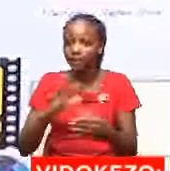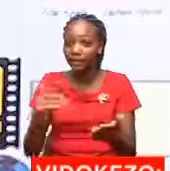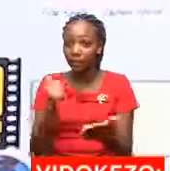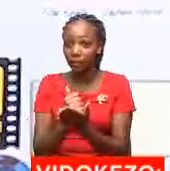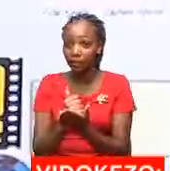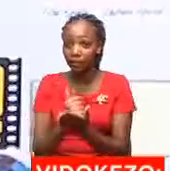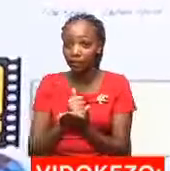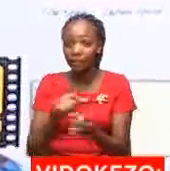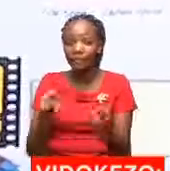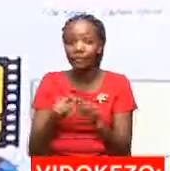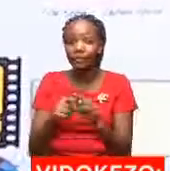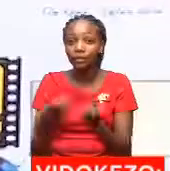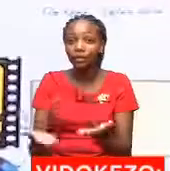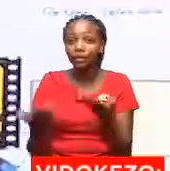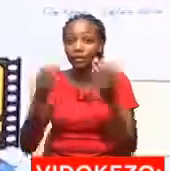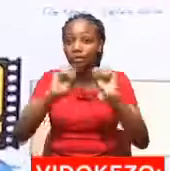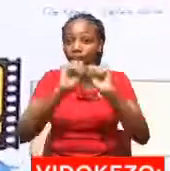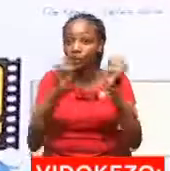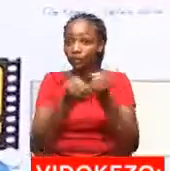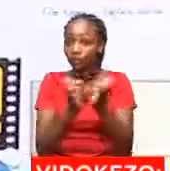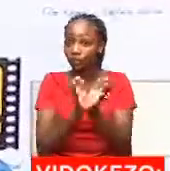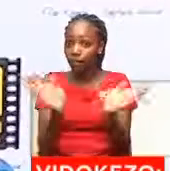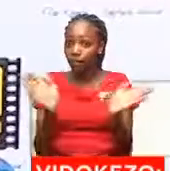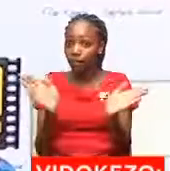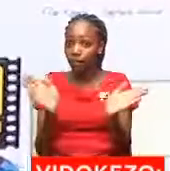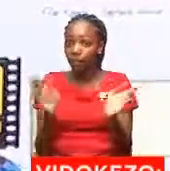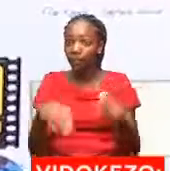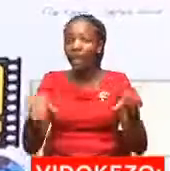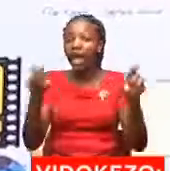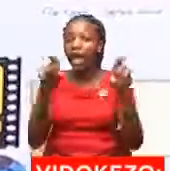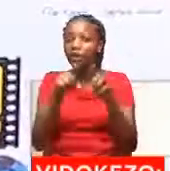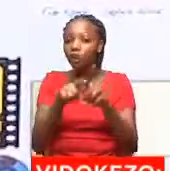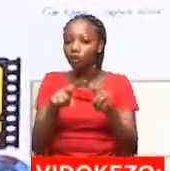the social fabric of this country, and also